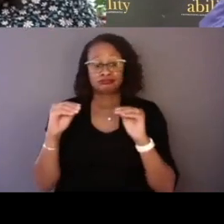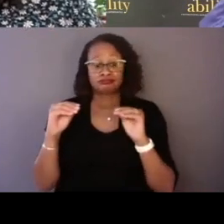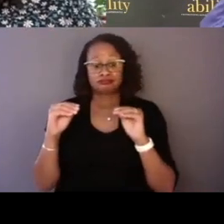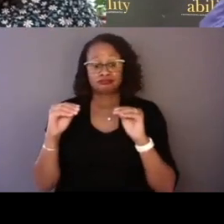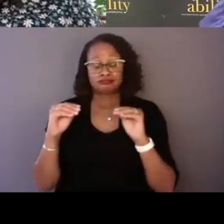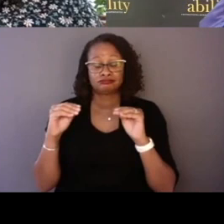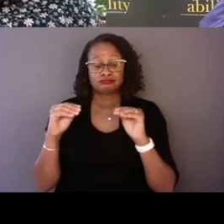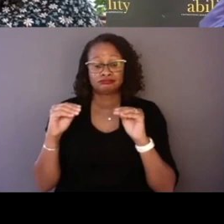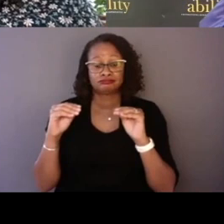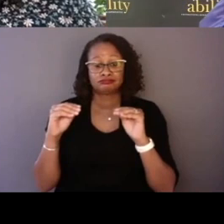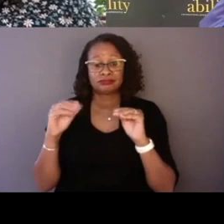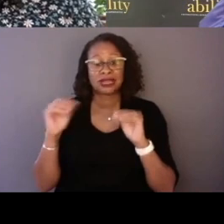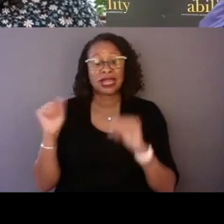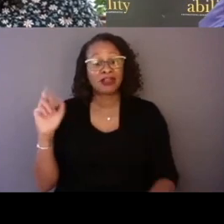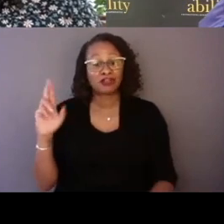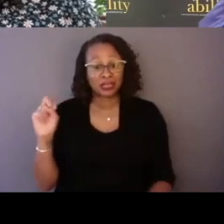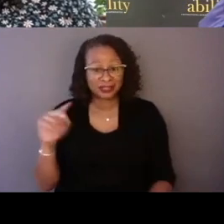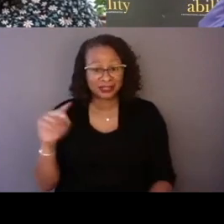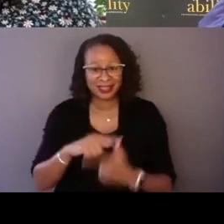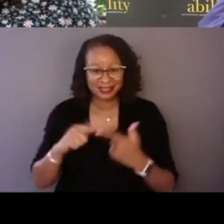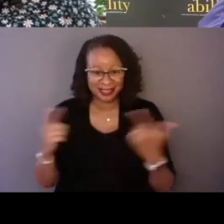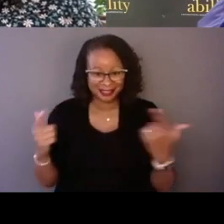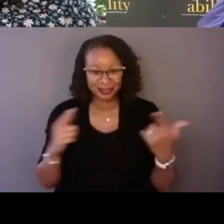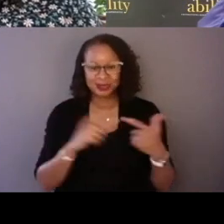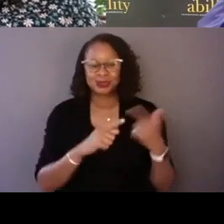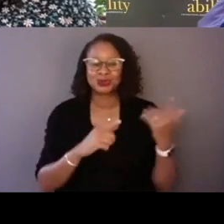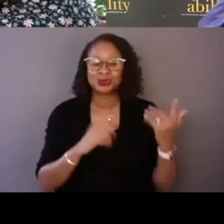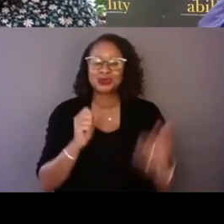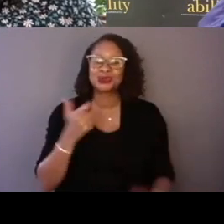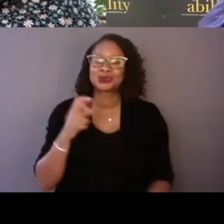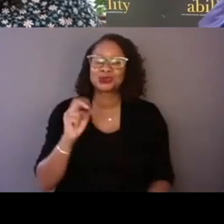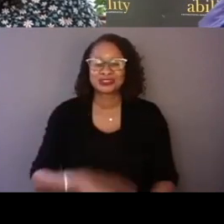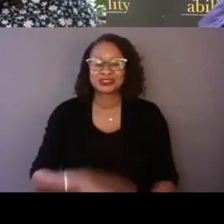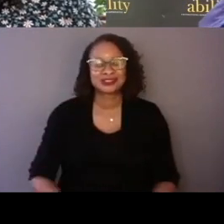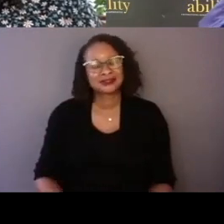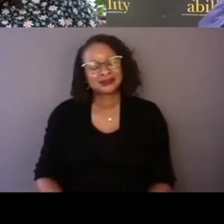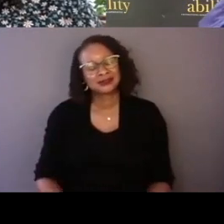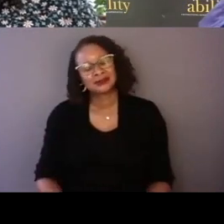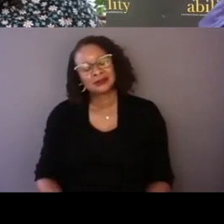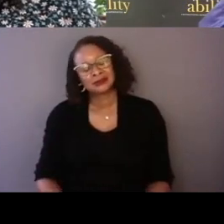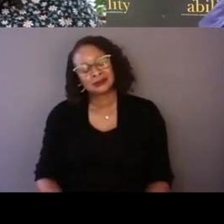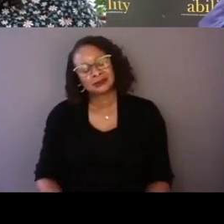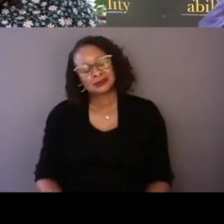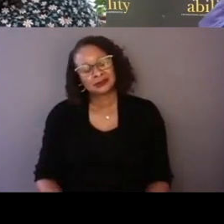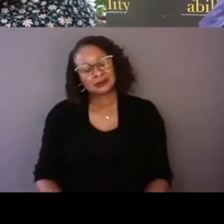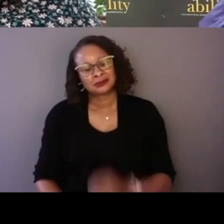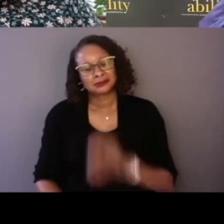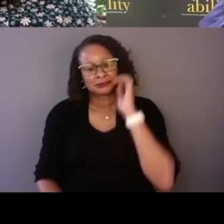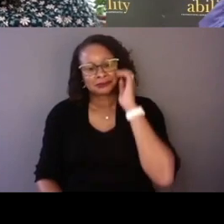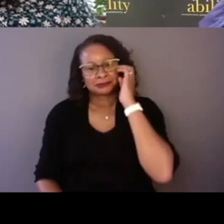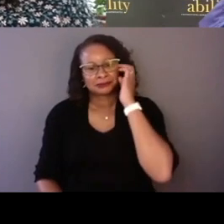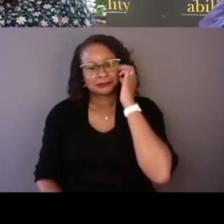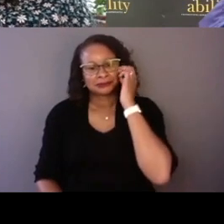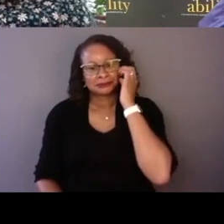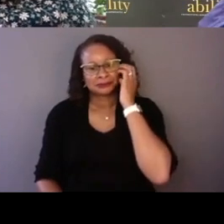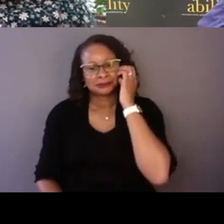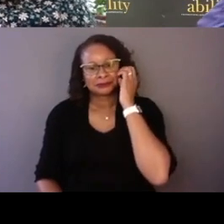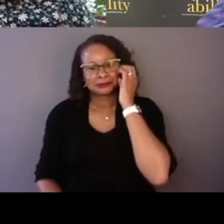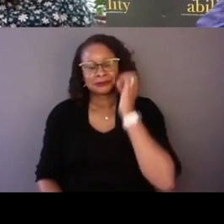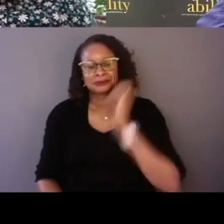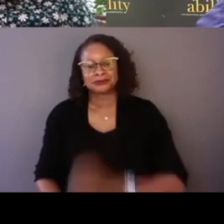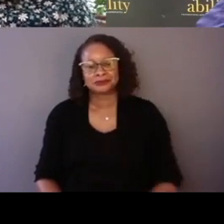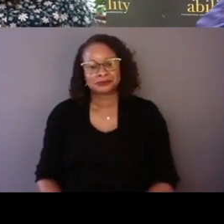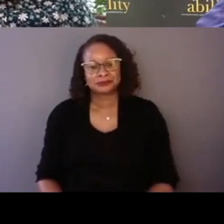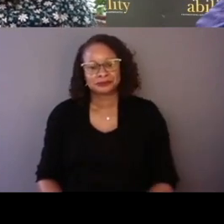to Aaron and then to Susan, what are some of the ways that one can go